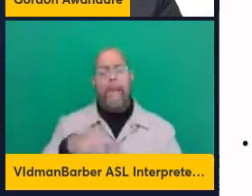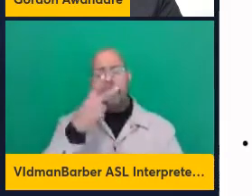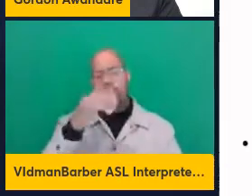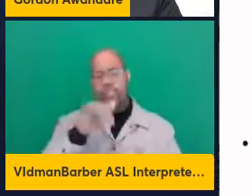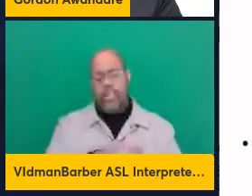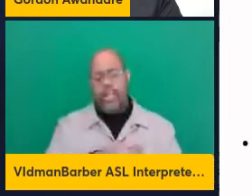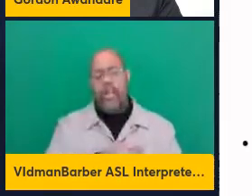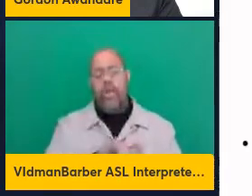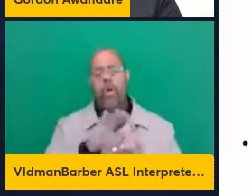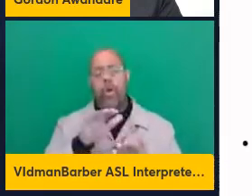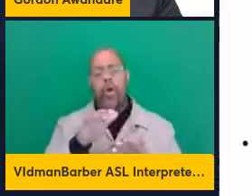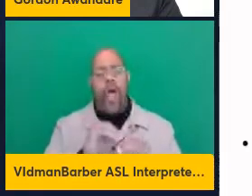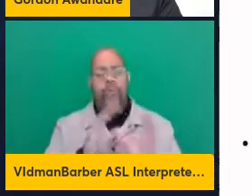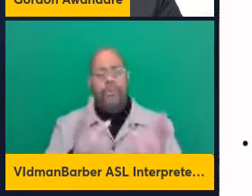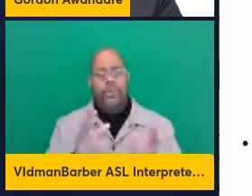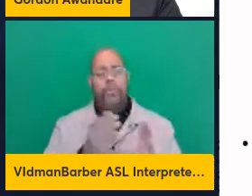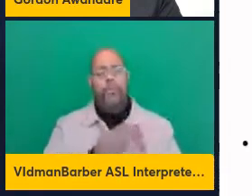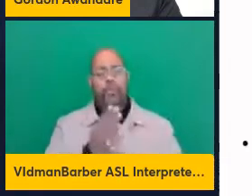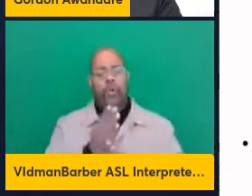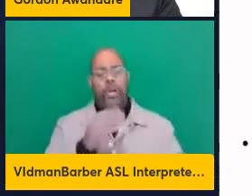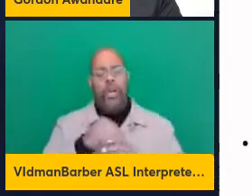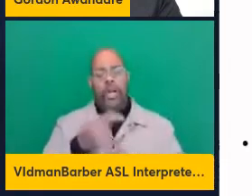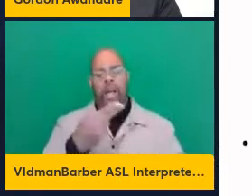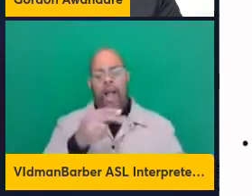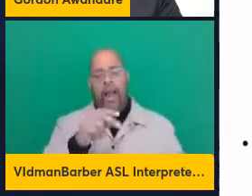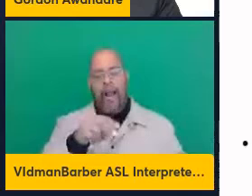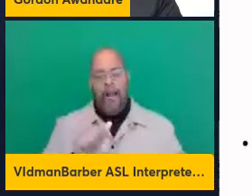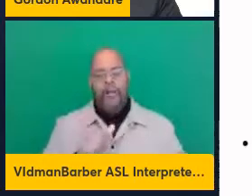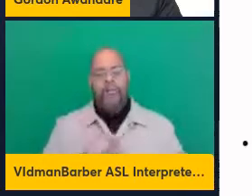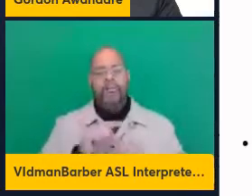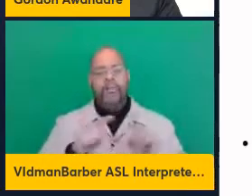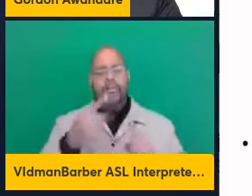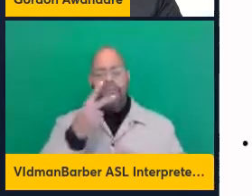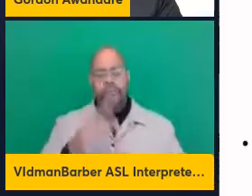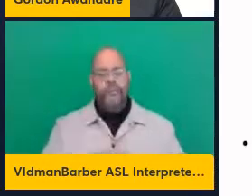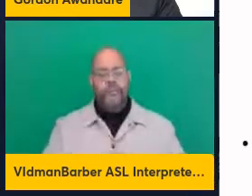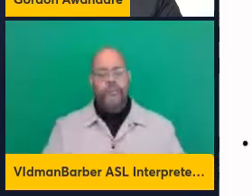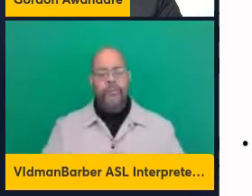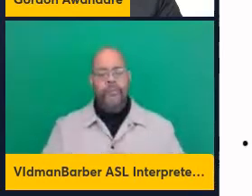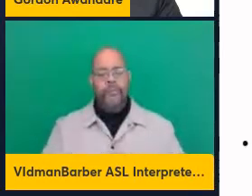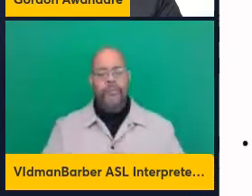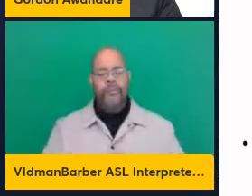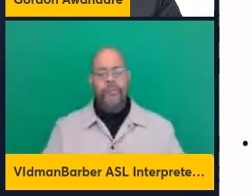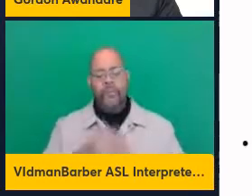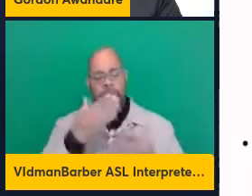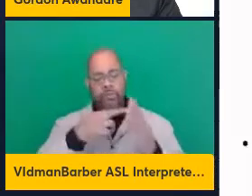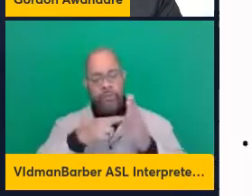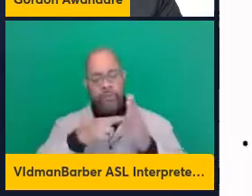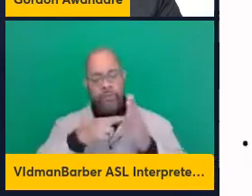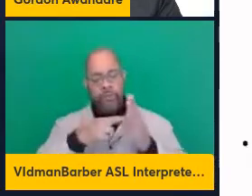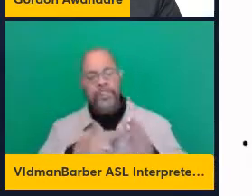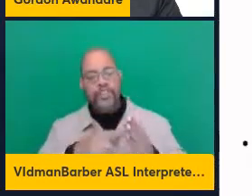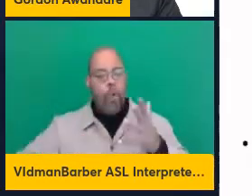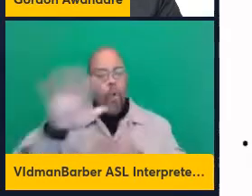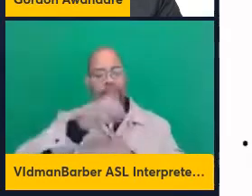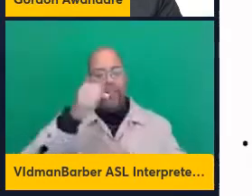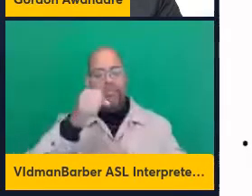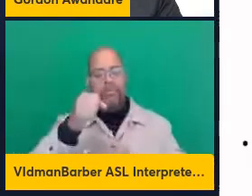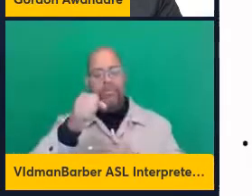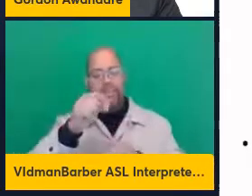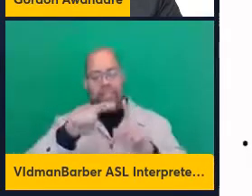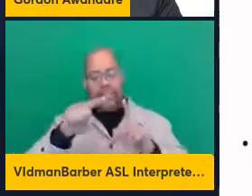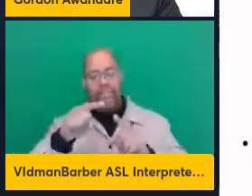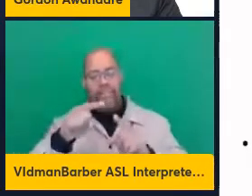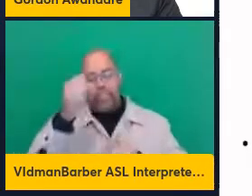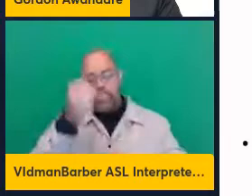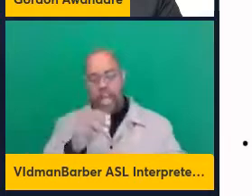that obviously majority are in Ghana, but you see good representation across the sub-region of West